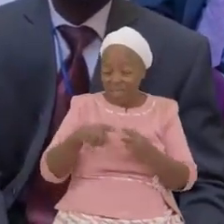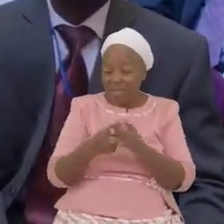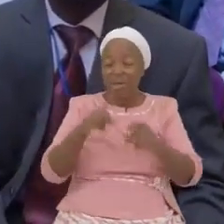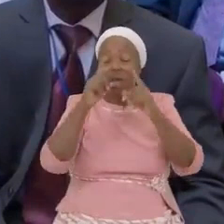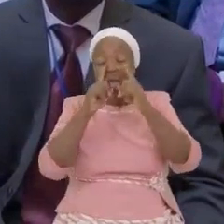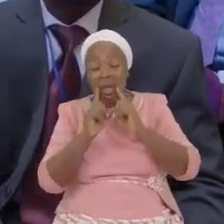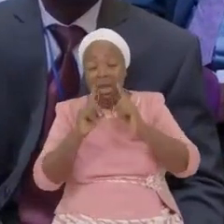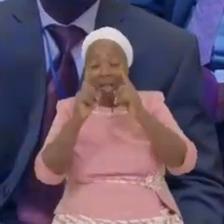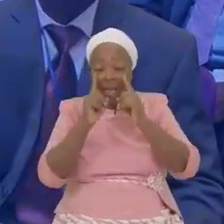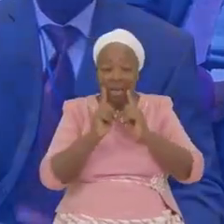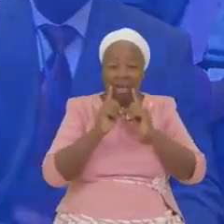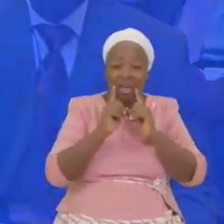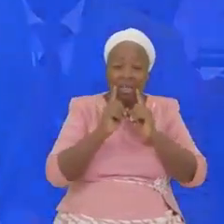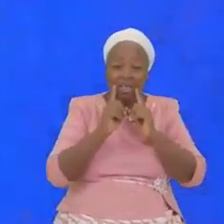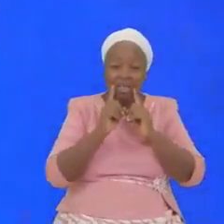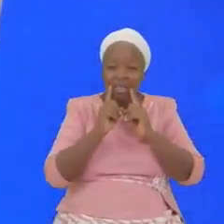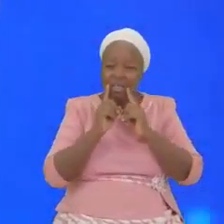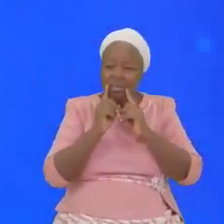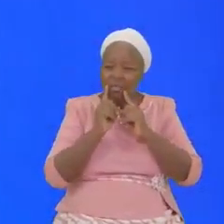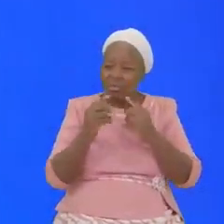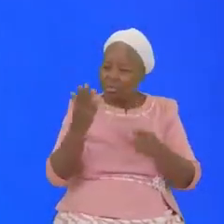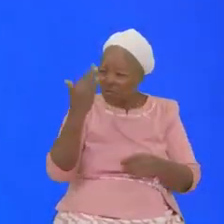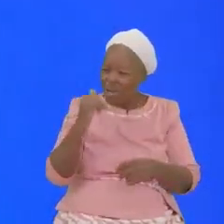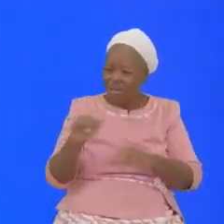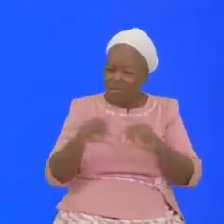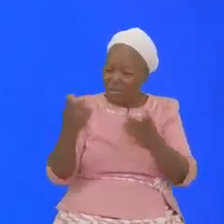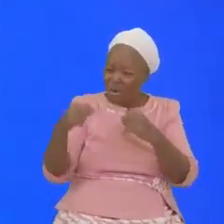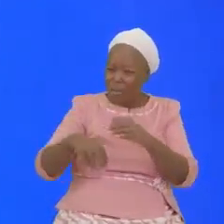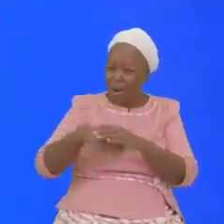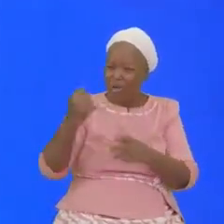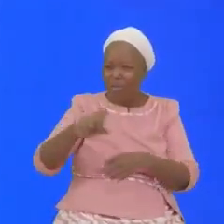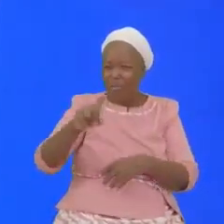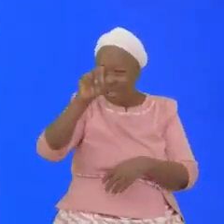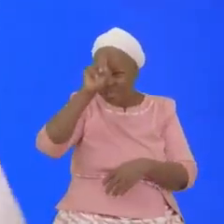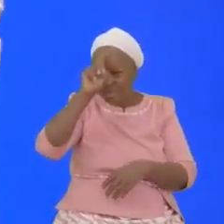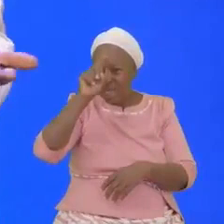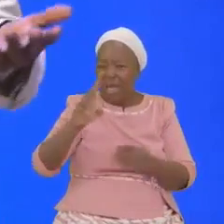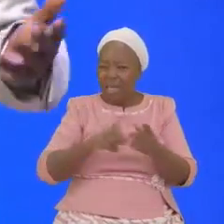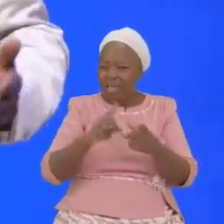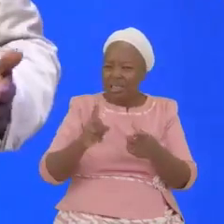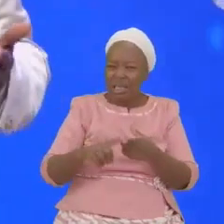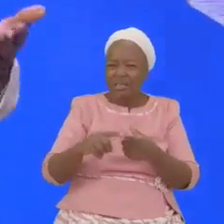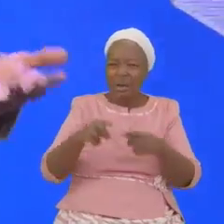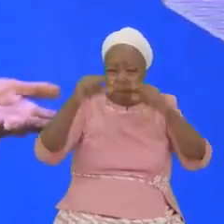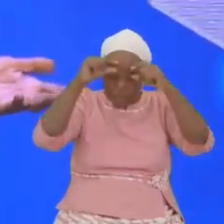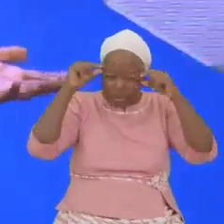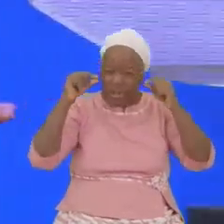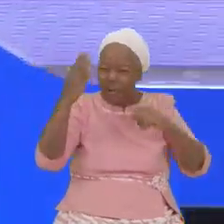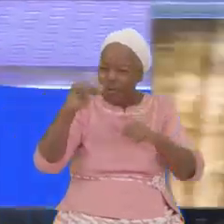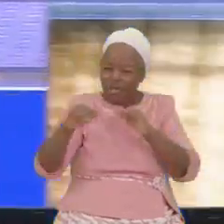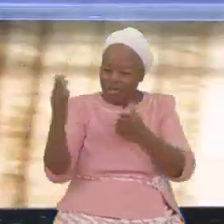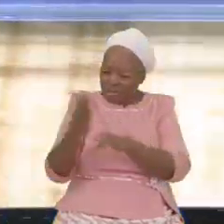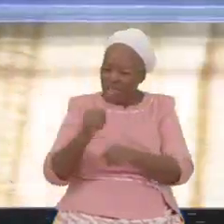cry, we're going to die. Why did we come out of Egypt? And Moses, why did you take